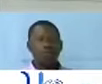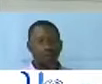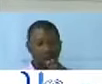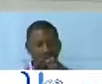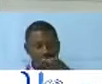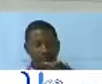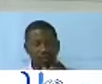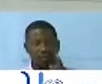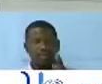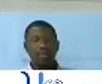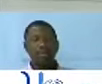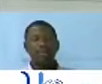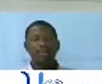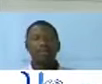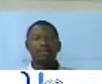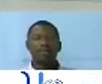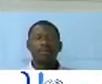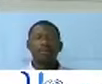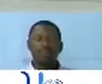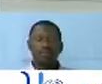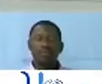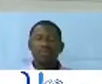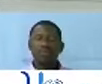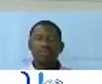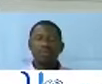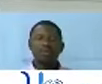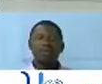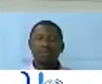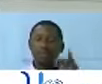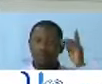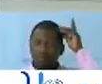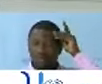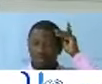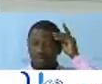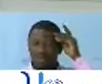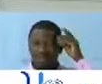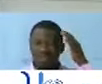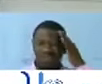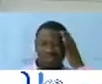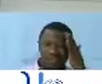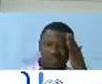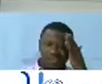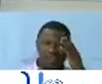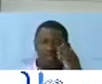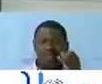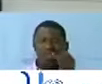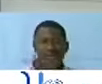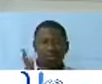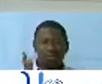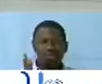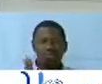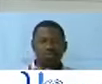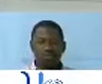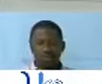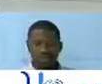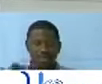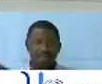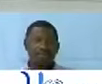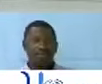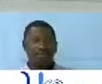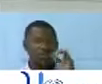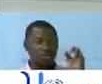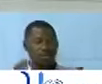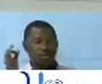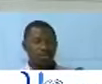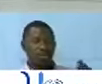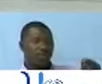ñegal nañ ñuy tamen ne he was allocating the politically sensitive cases to Justice Paul. Te jamono